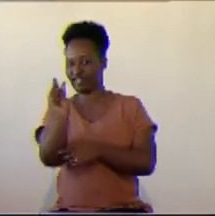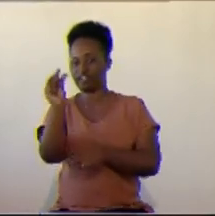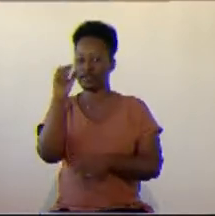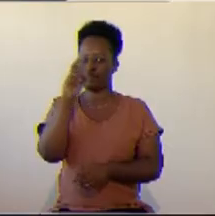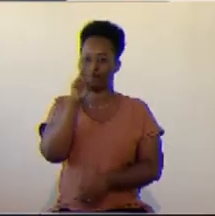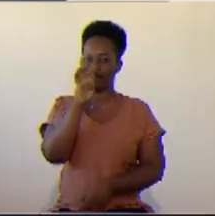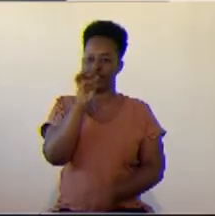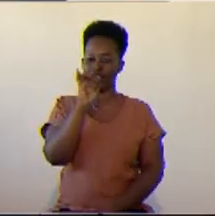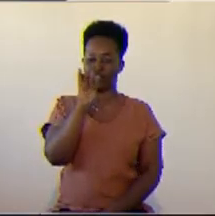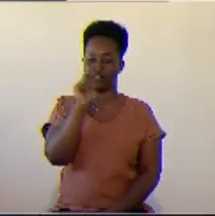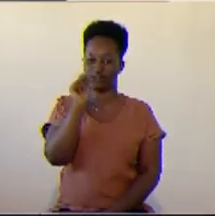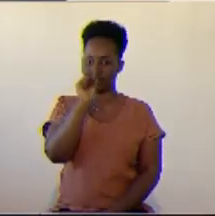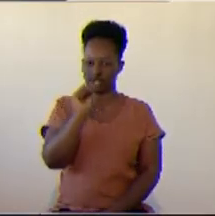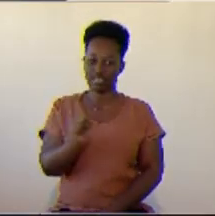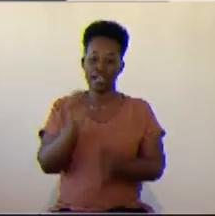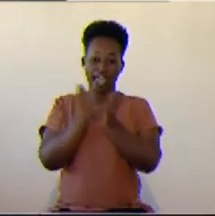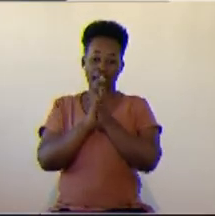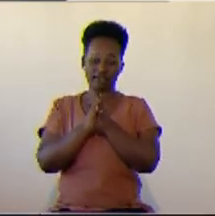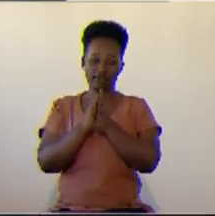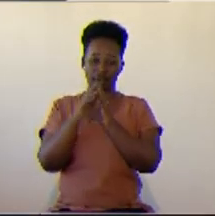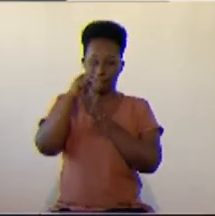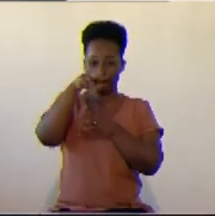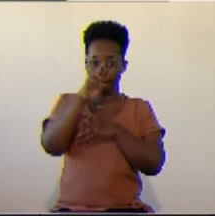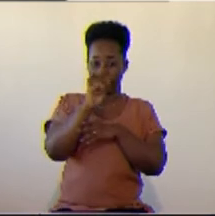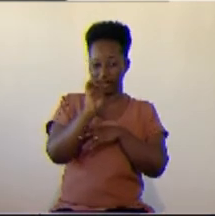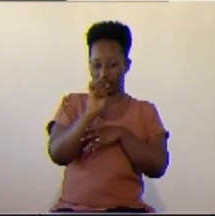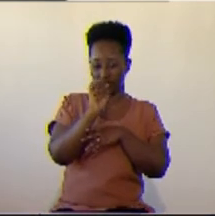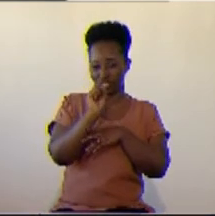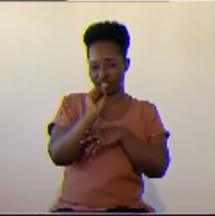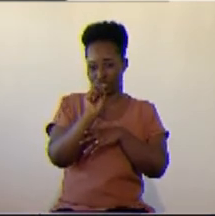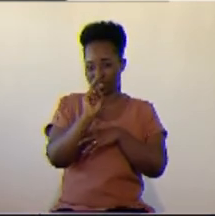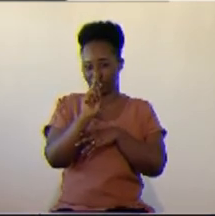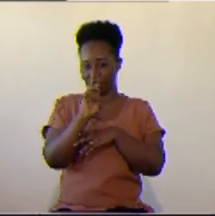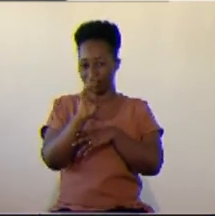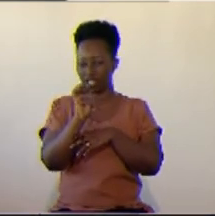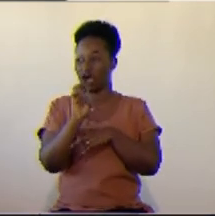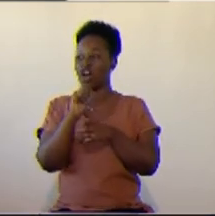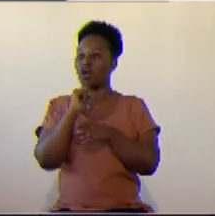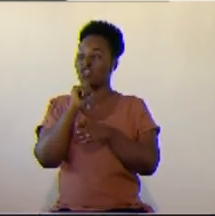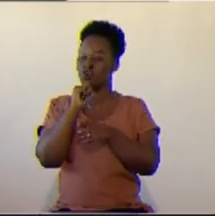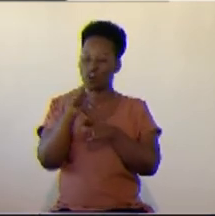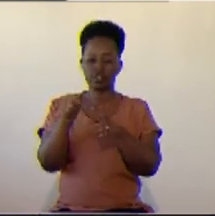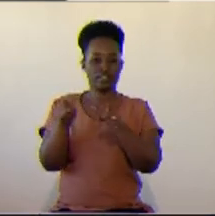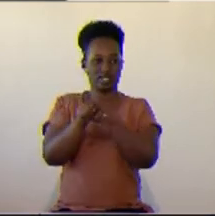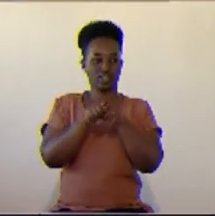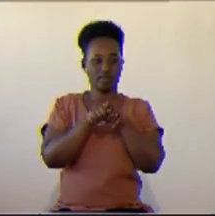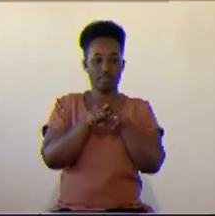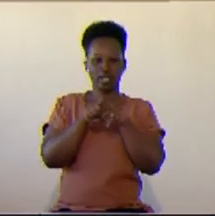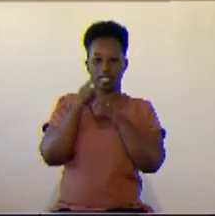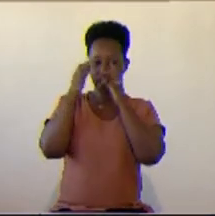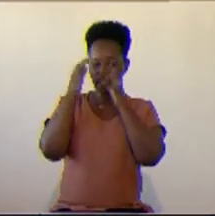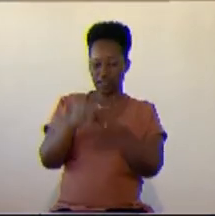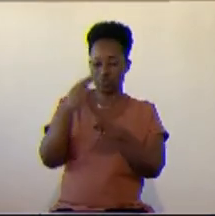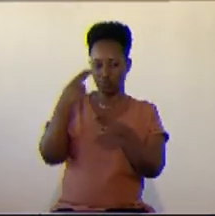changes. The pressure is not the same when blood is flowing at all times. There's what we call systolic